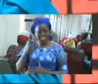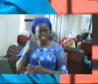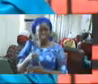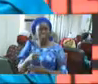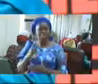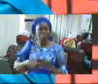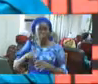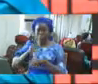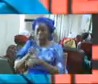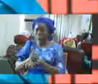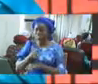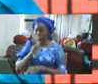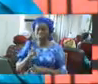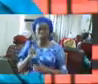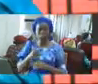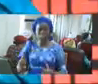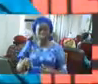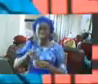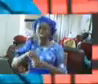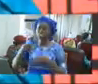today. Judges chapter 15